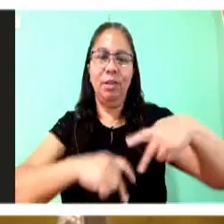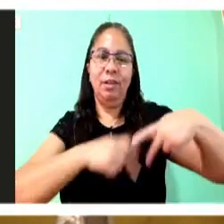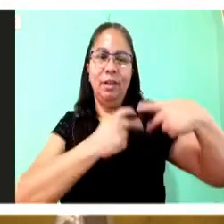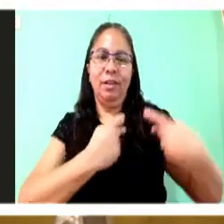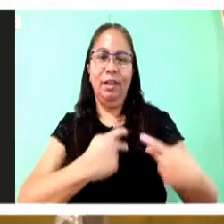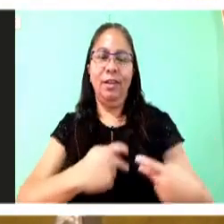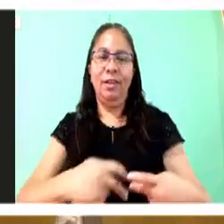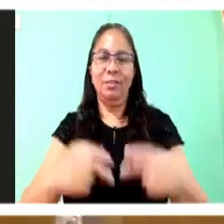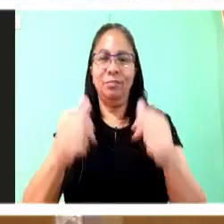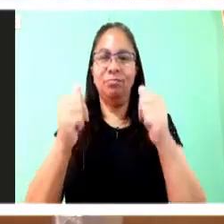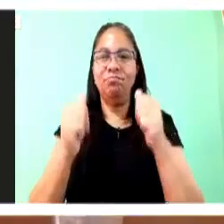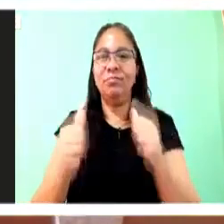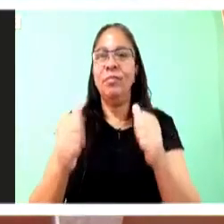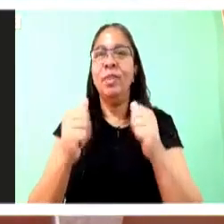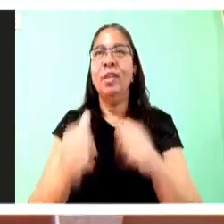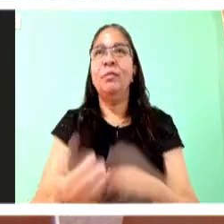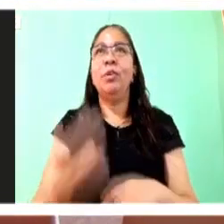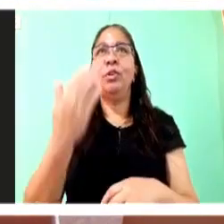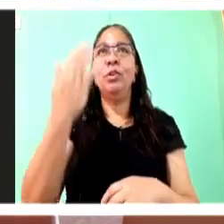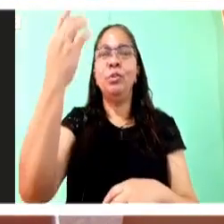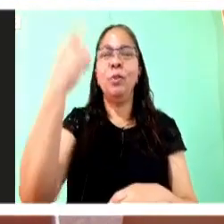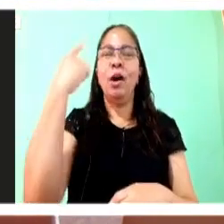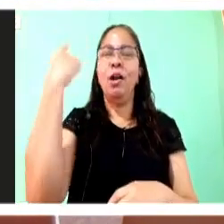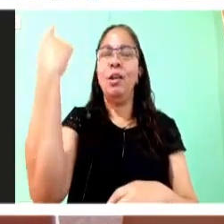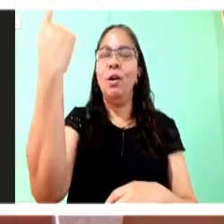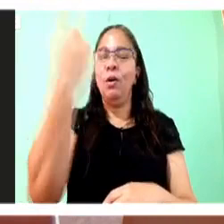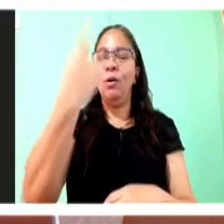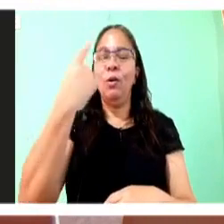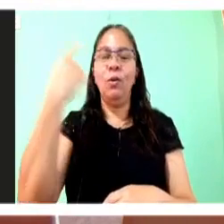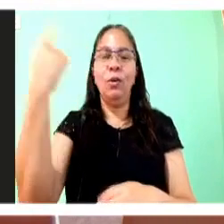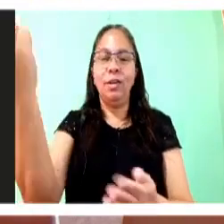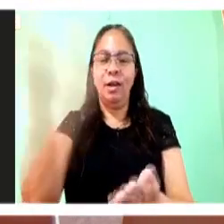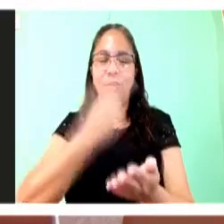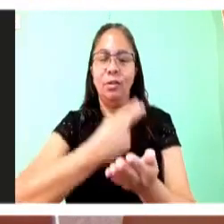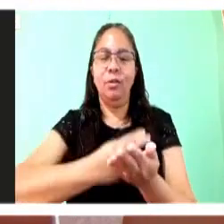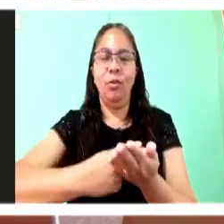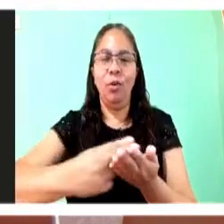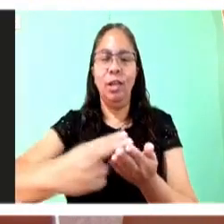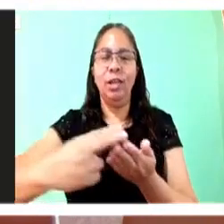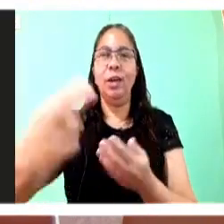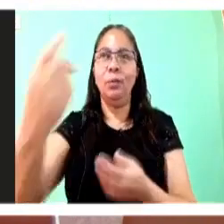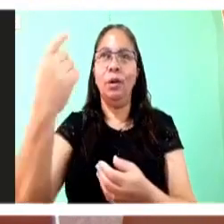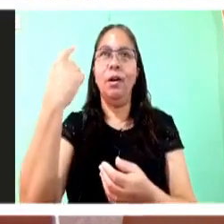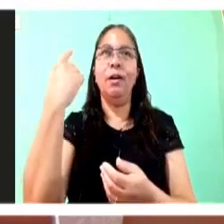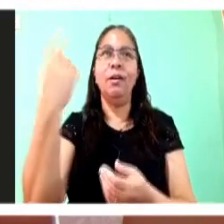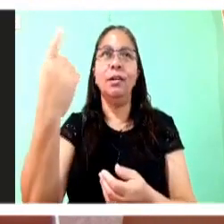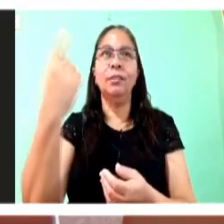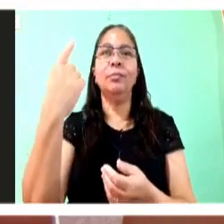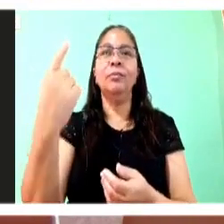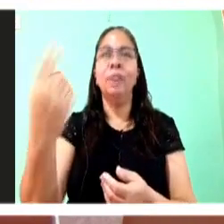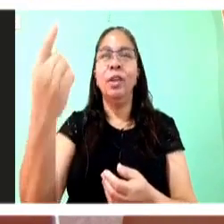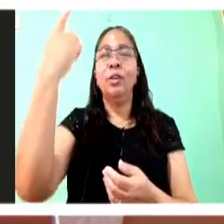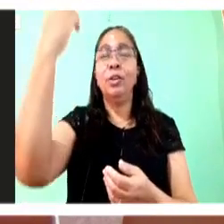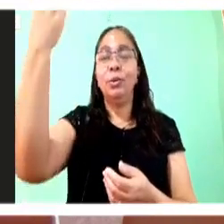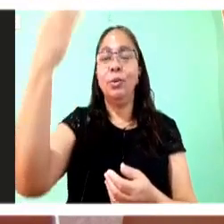goodwill. You alone are the Holy One, you